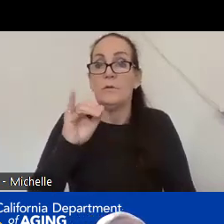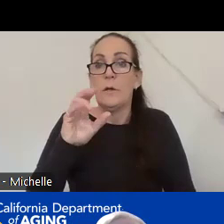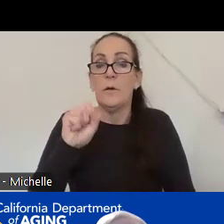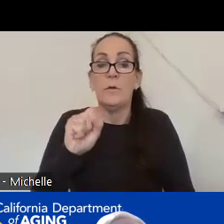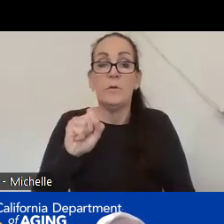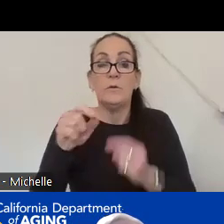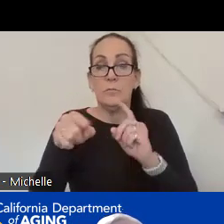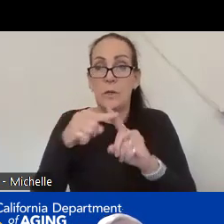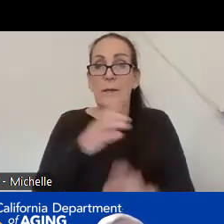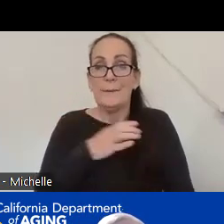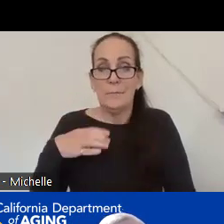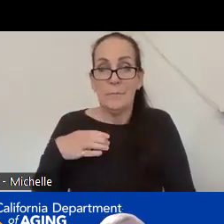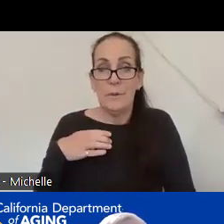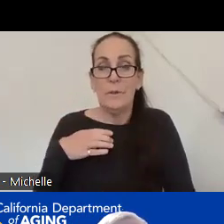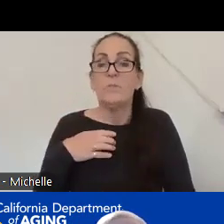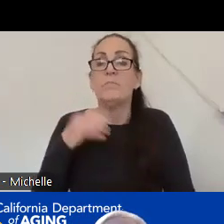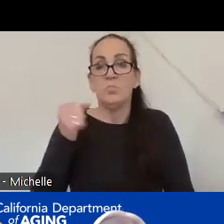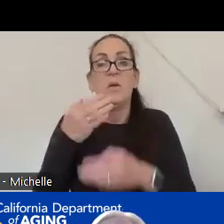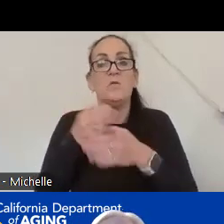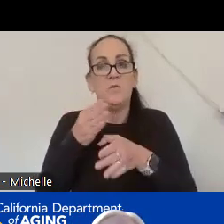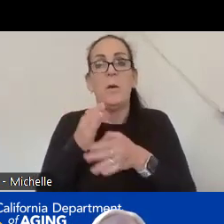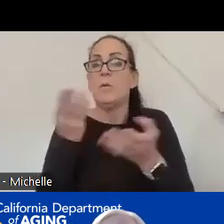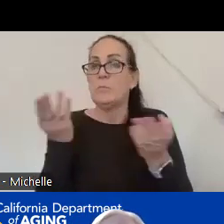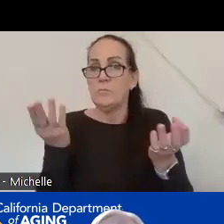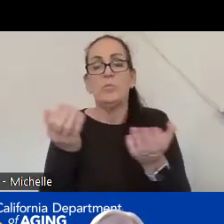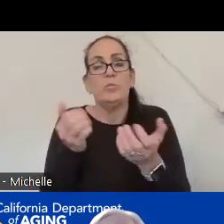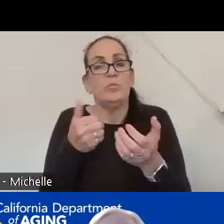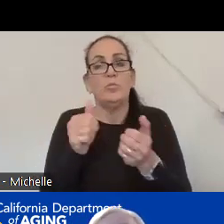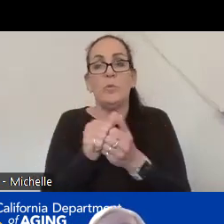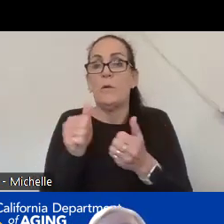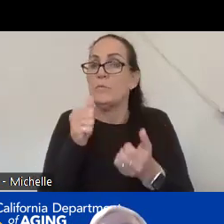them where needed.